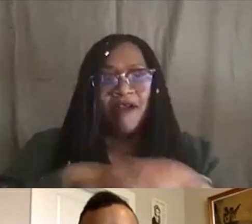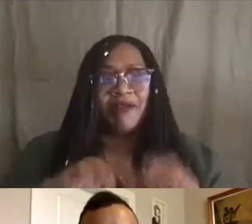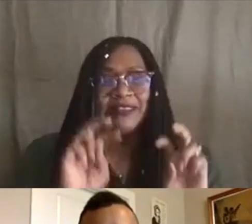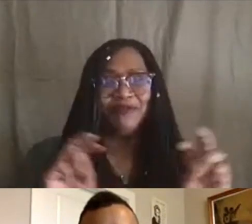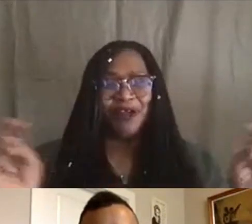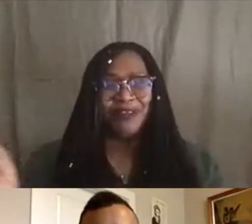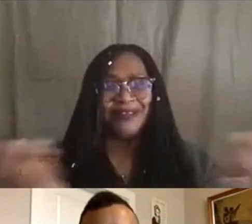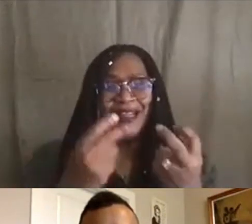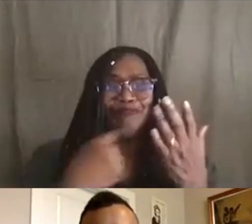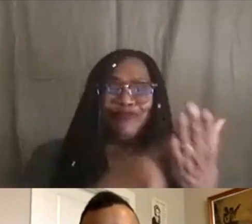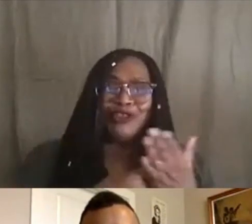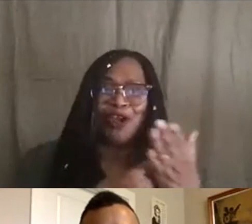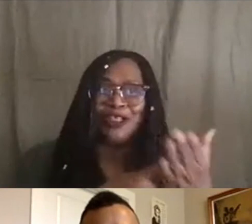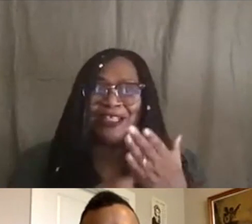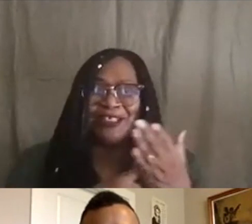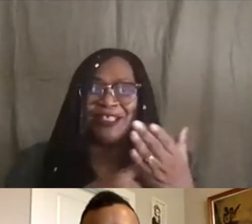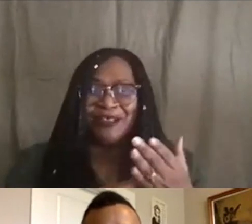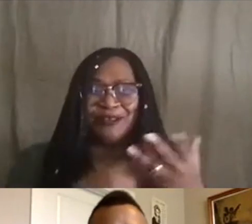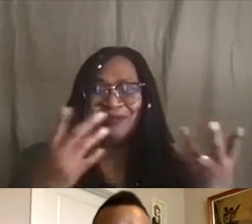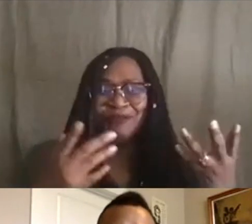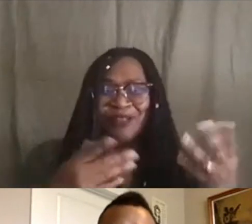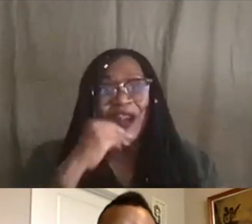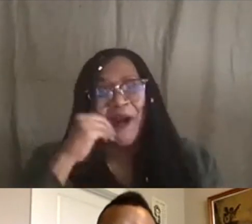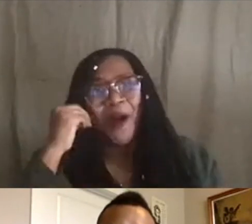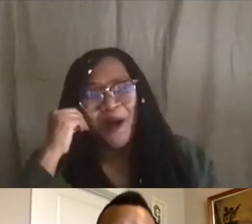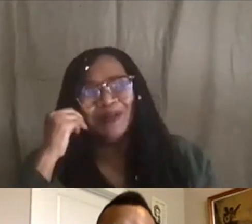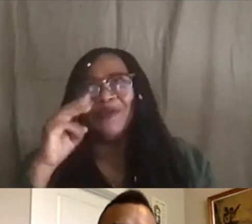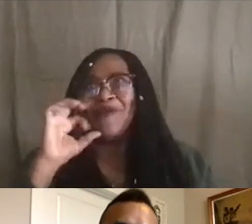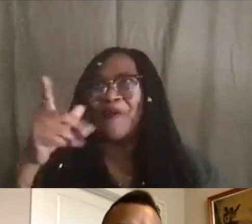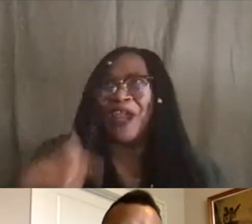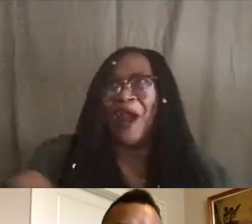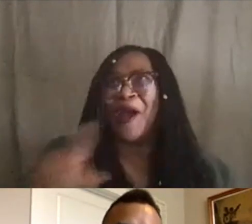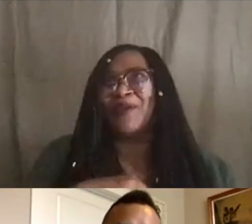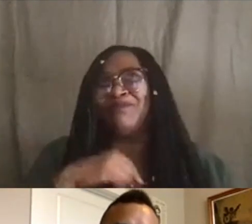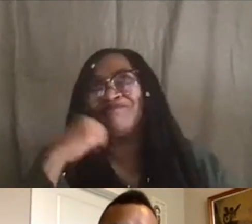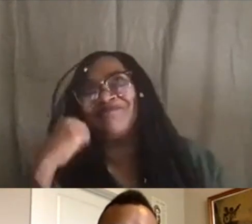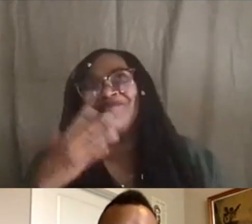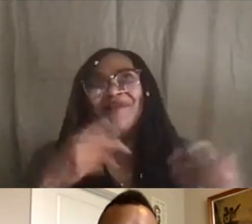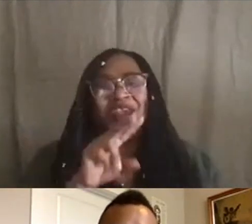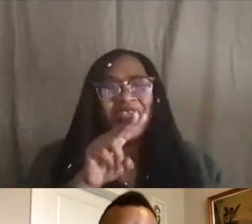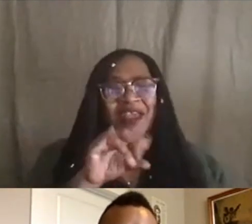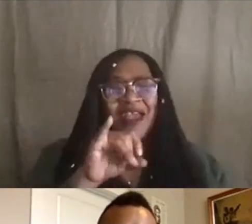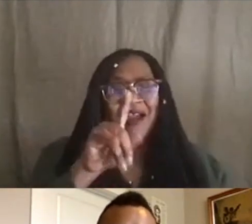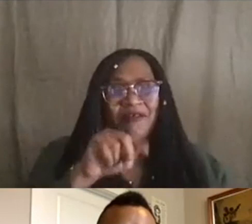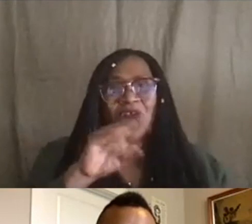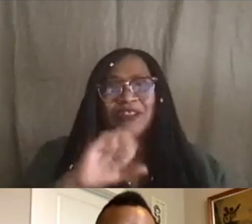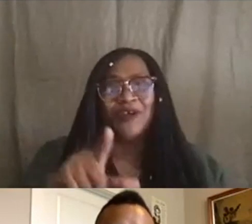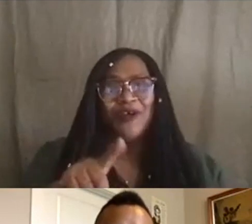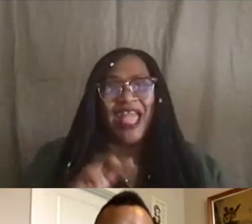another in our home. Well, we are in our homes, right? We are in our home. At a table,